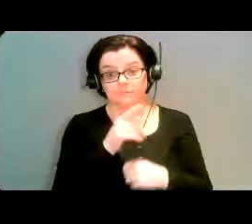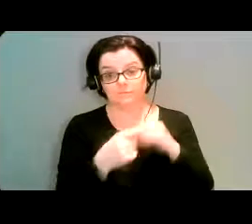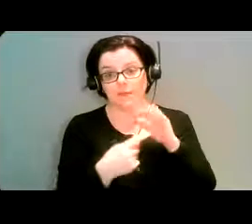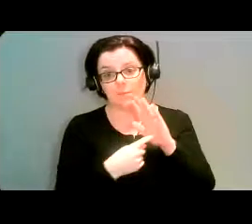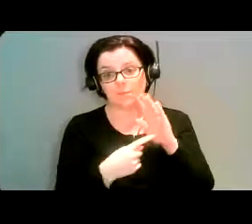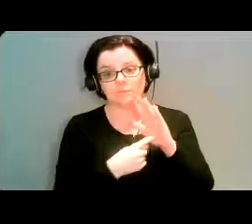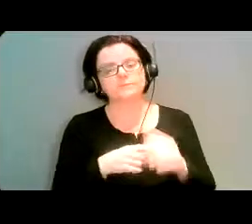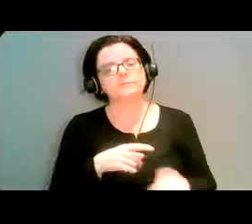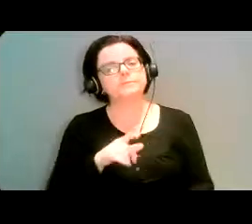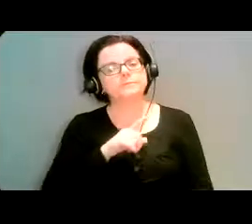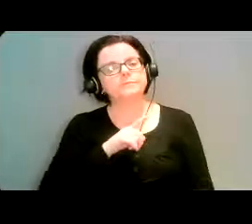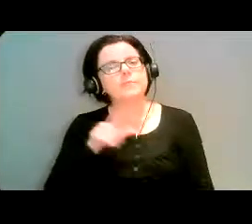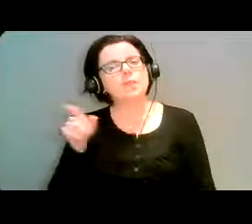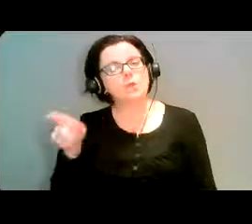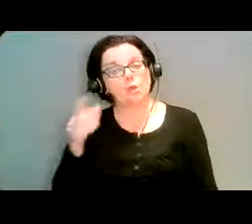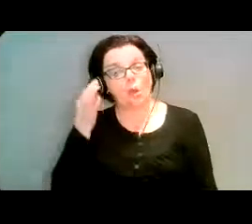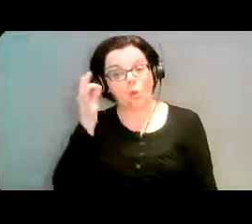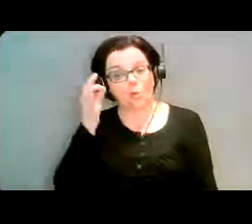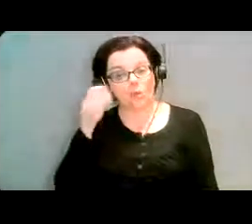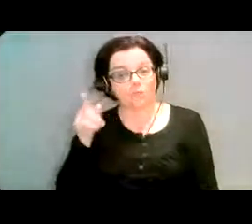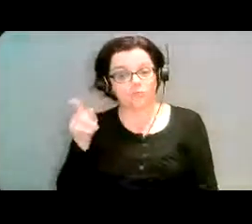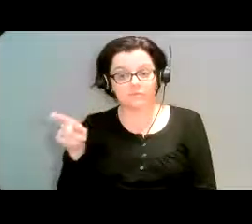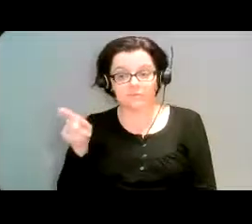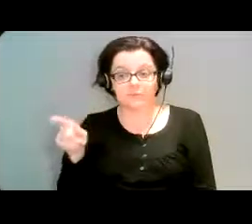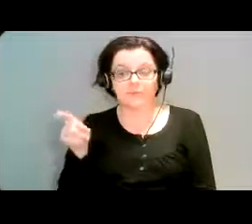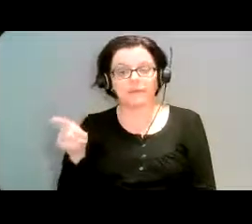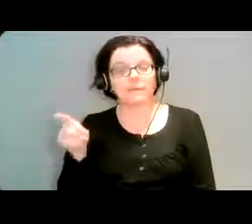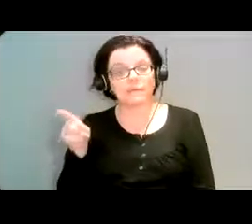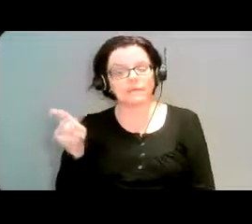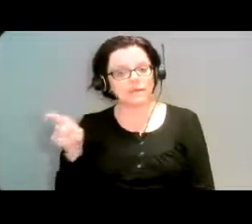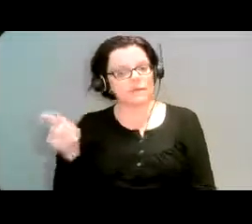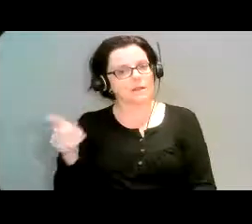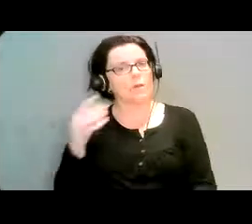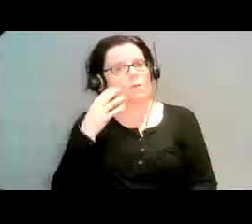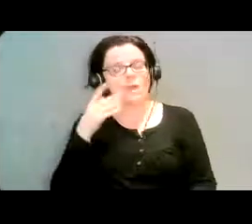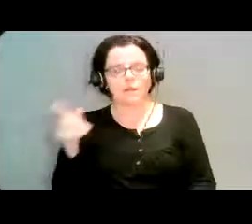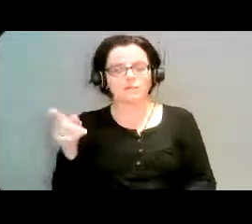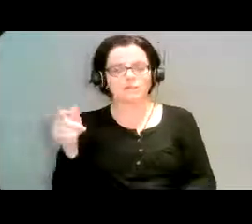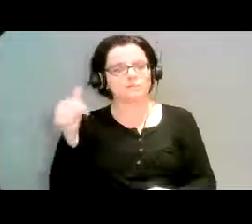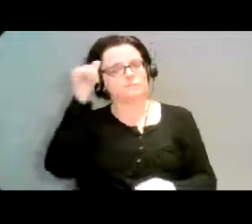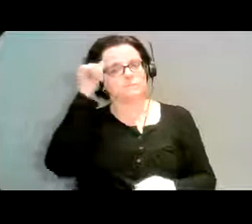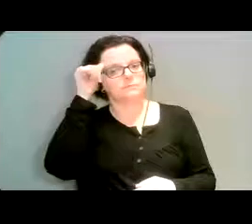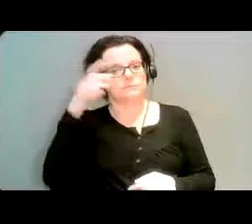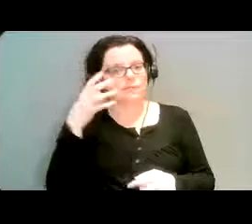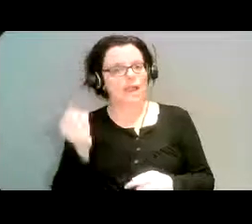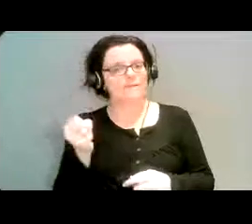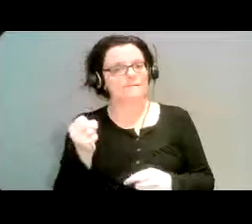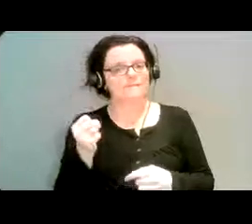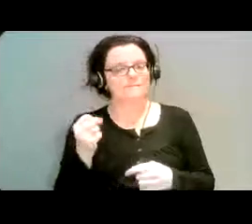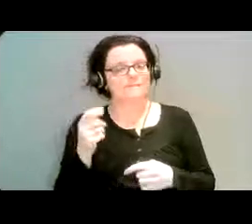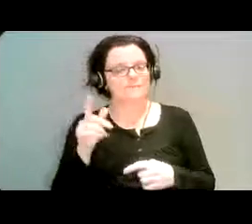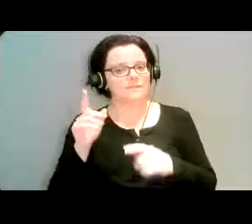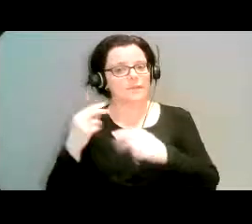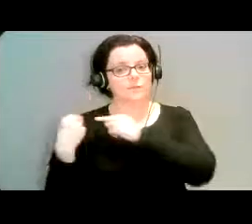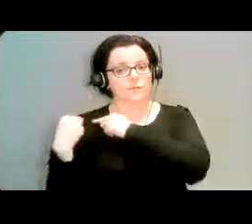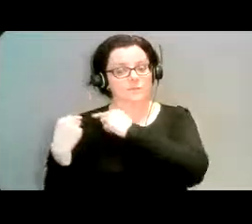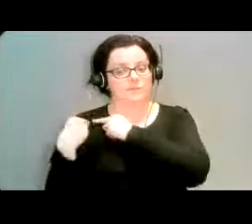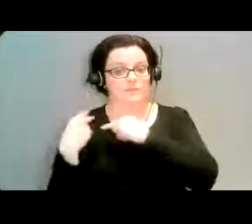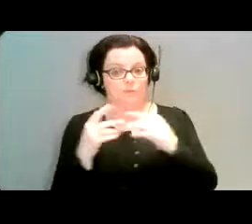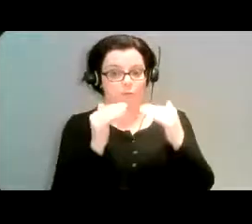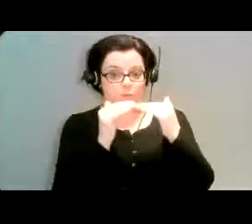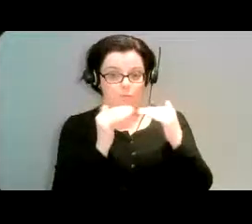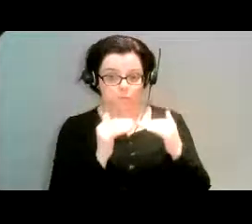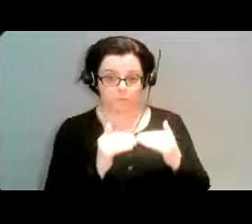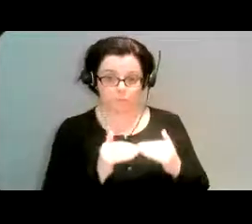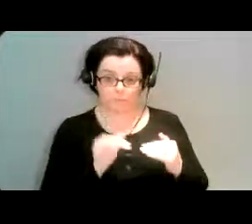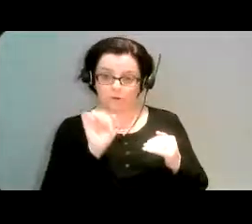local authority recognized that they have duty to meet some of your needs or all of your needs, they then have to meet